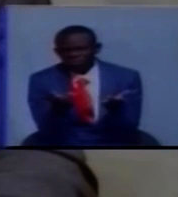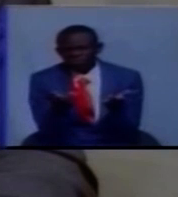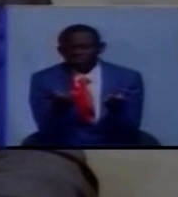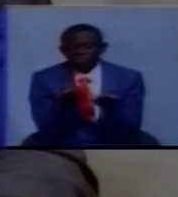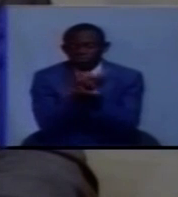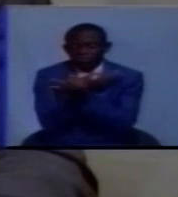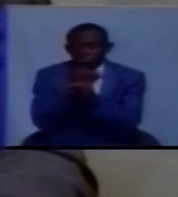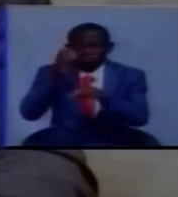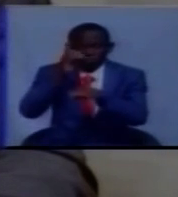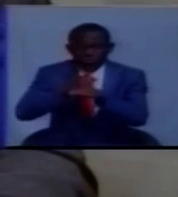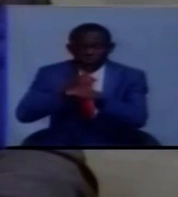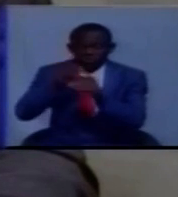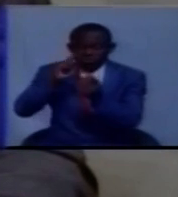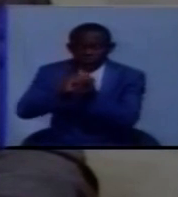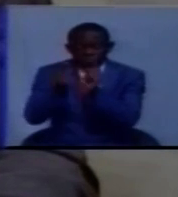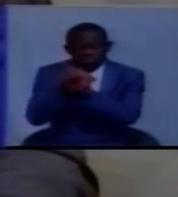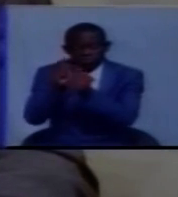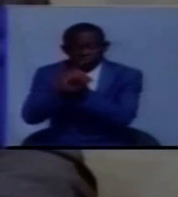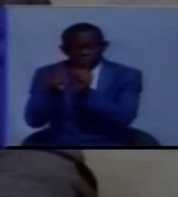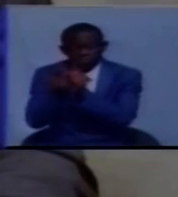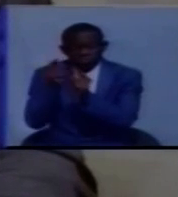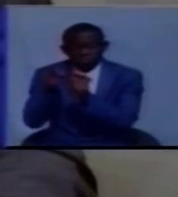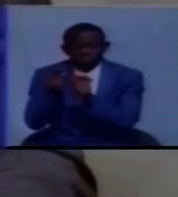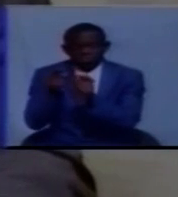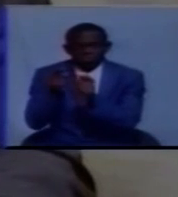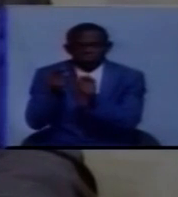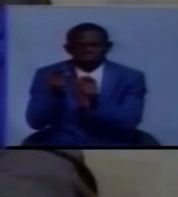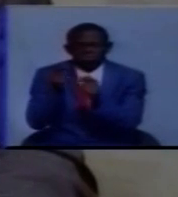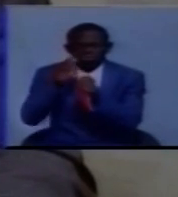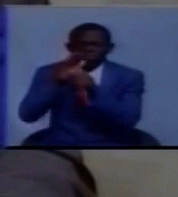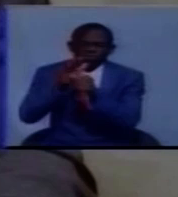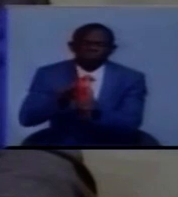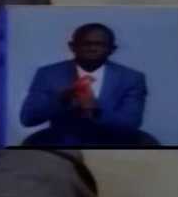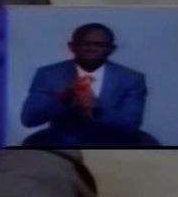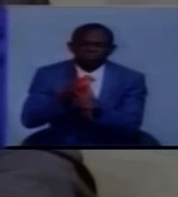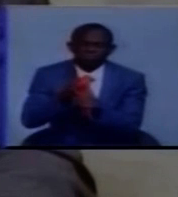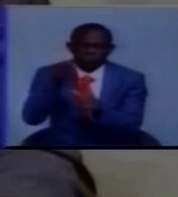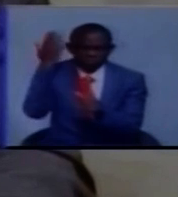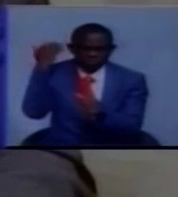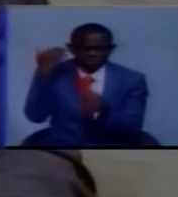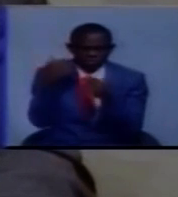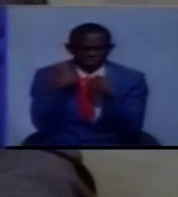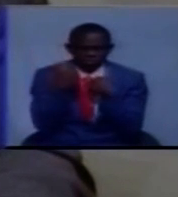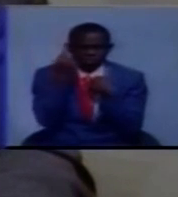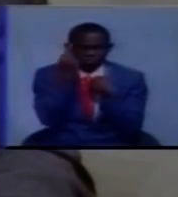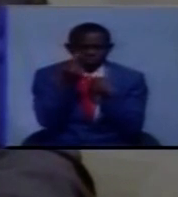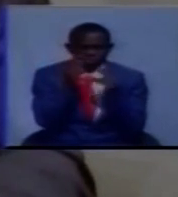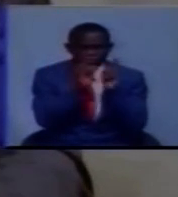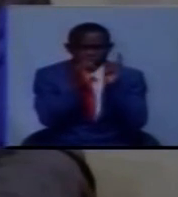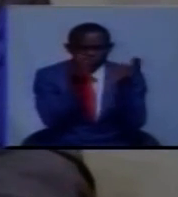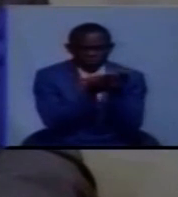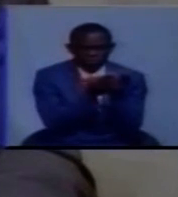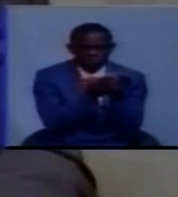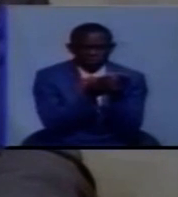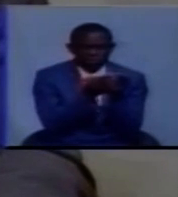we used to have the one union, one industry, until after the change of government in 1991, on